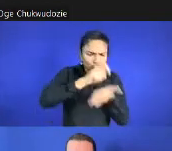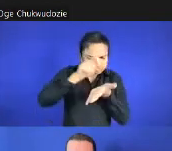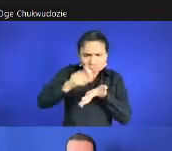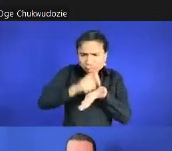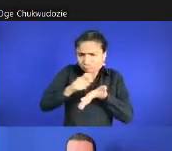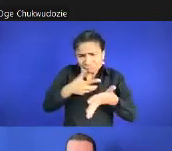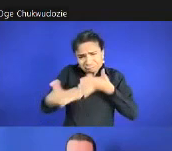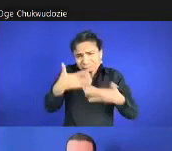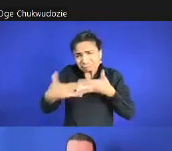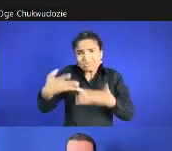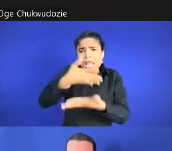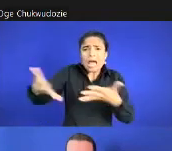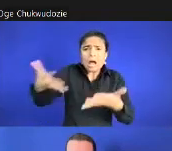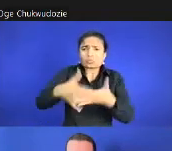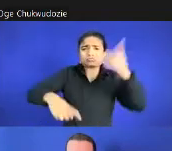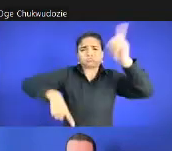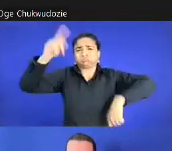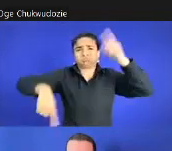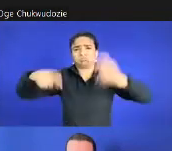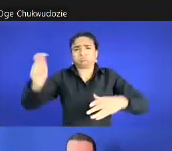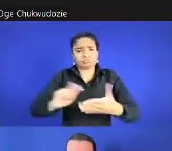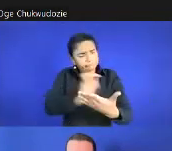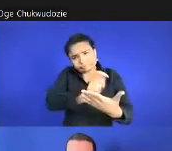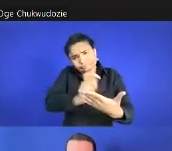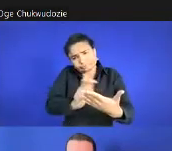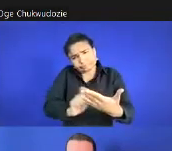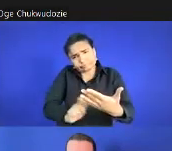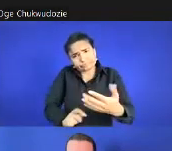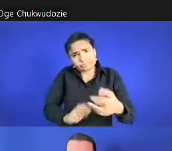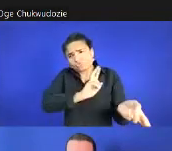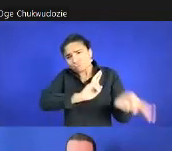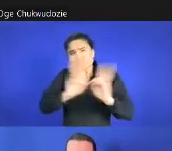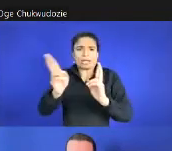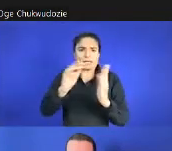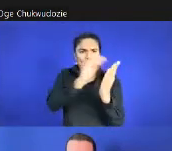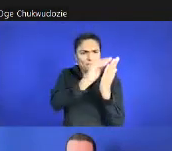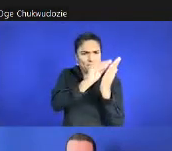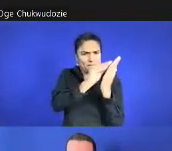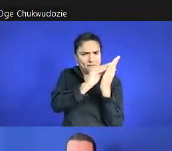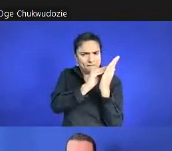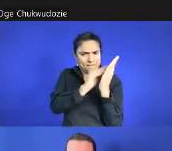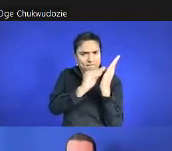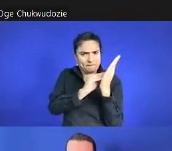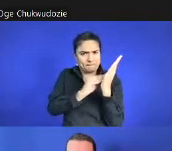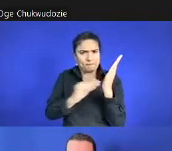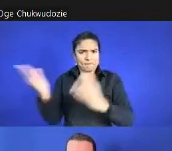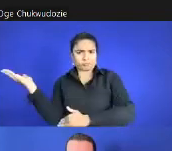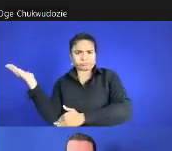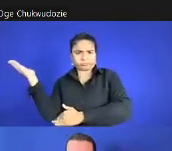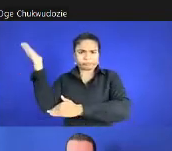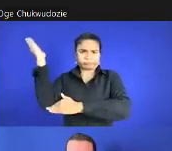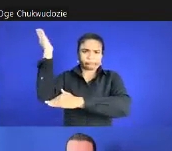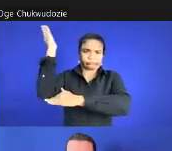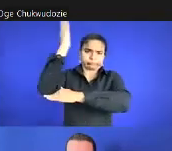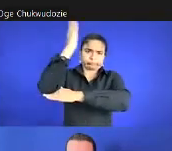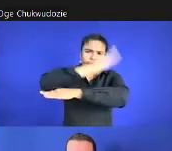from morning till night. And it has the disadvantage of limited literacy level. You have to be able to